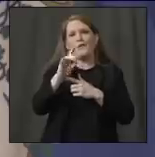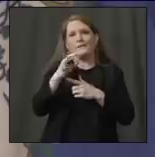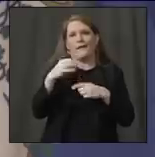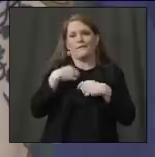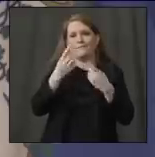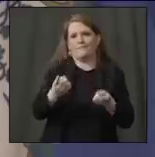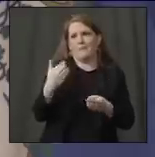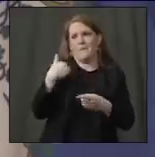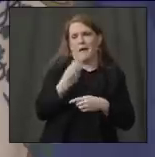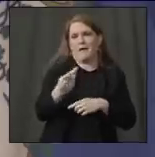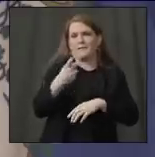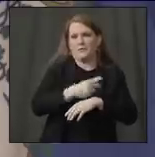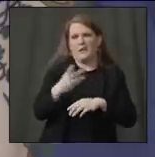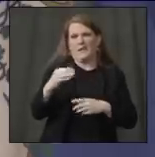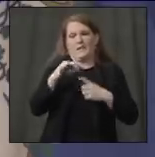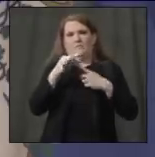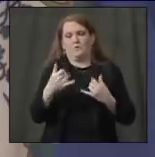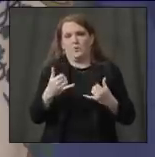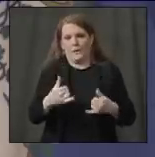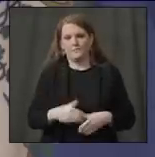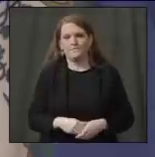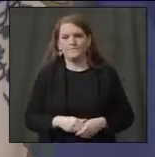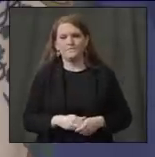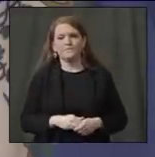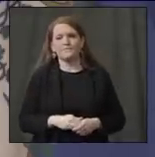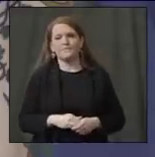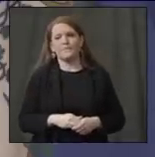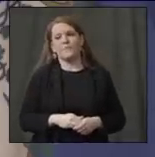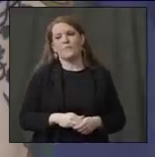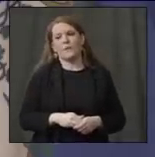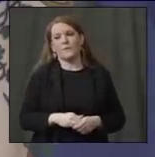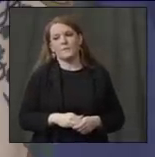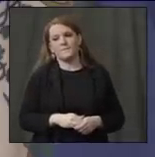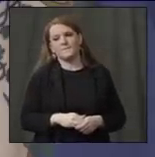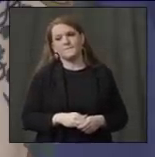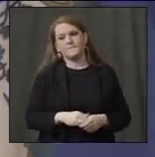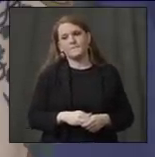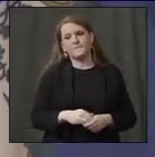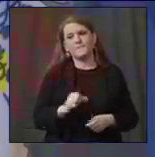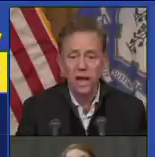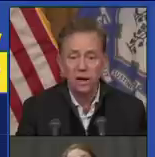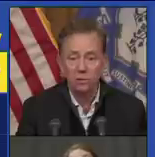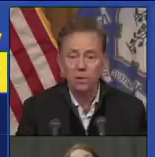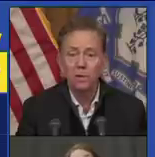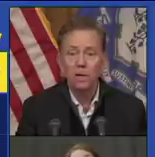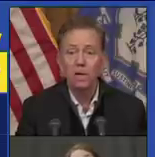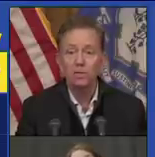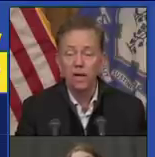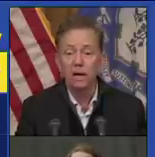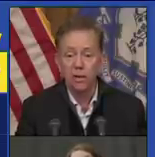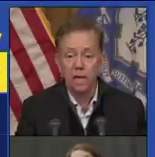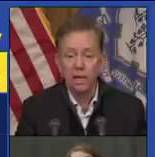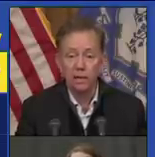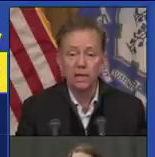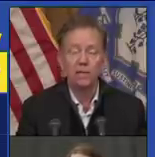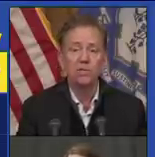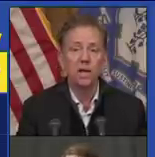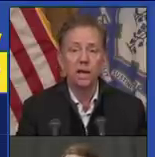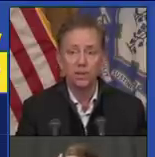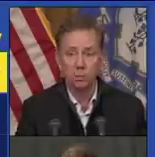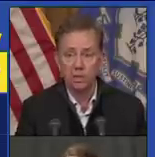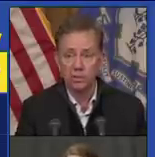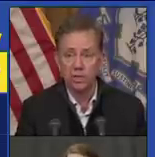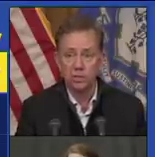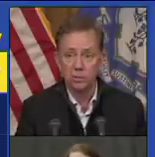COVID summary, I think of particular interest is the hospitalizations is down, and it's down again, and that's